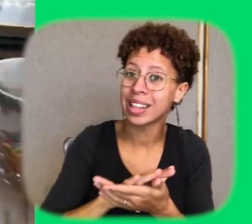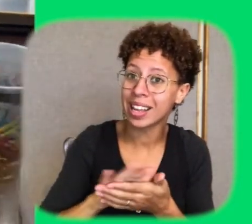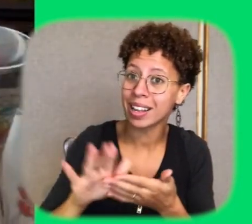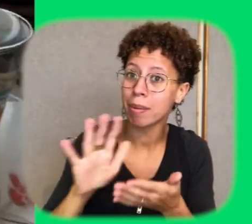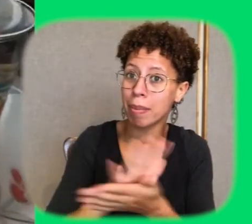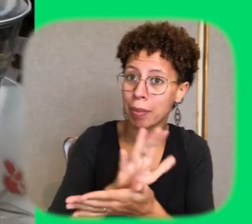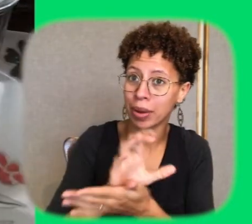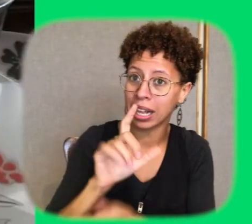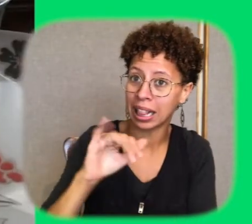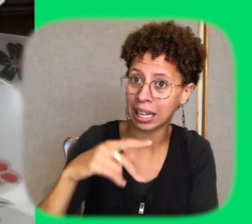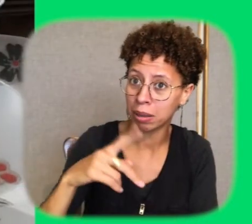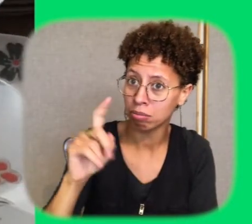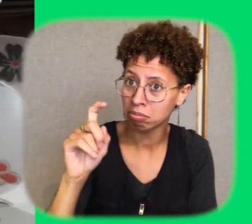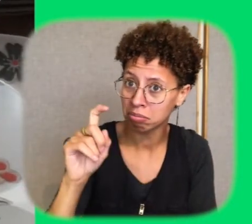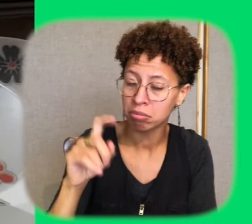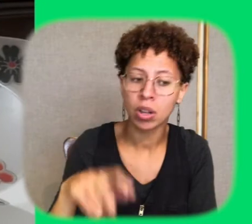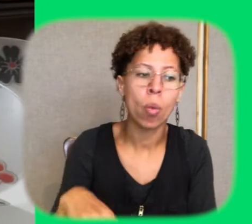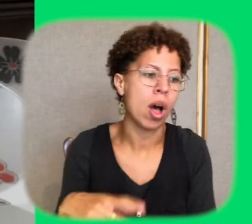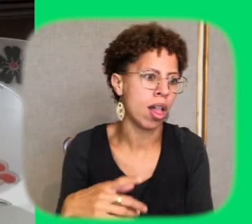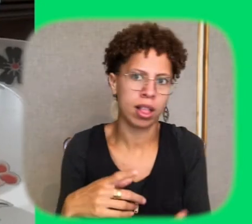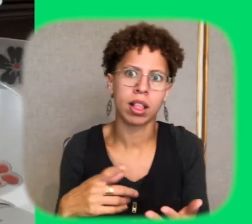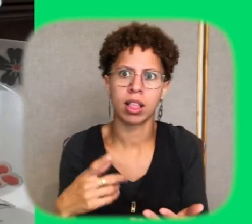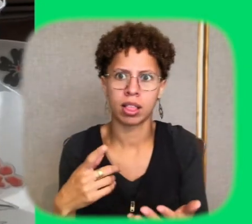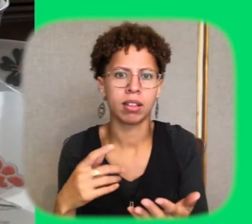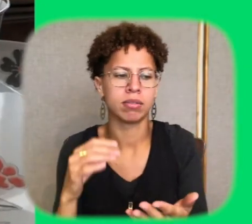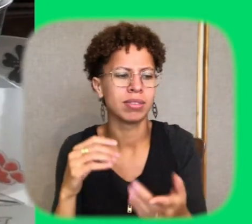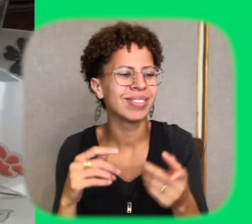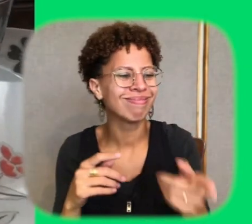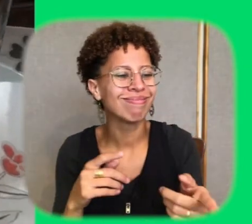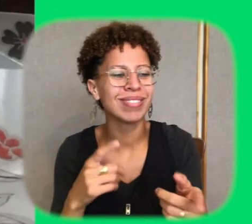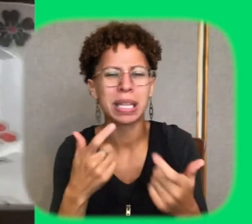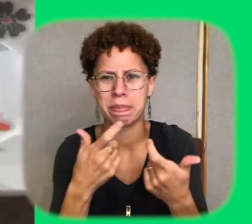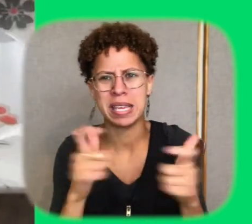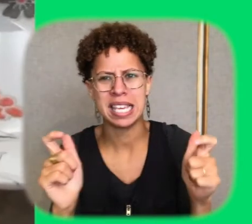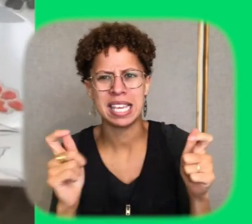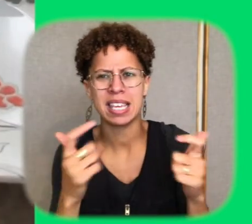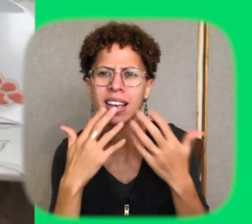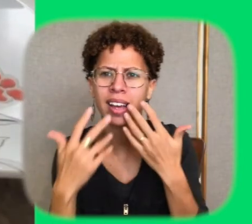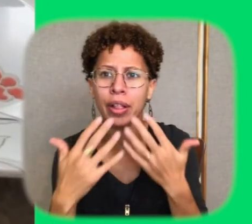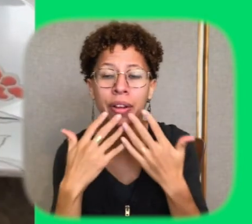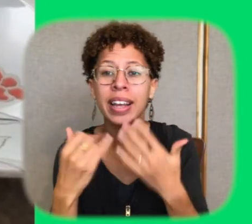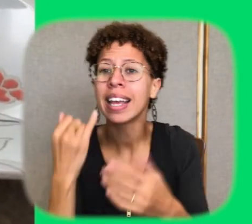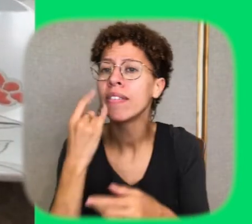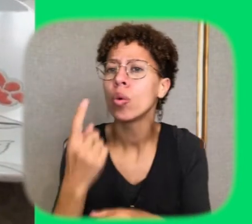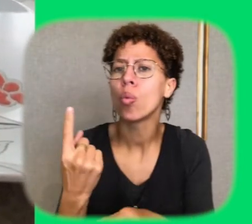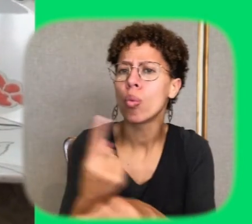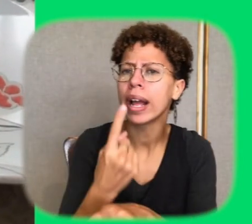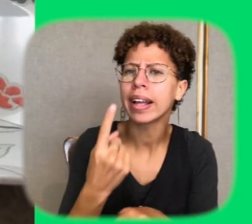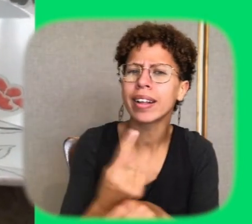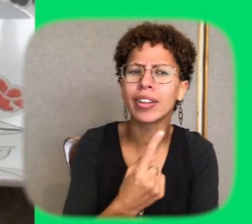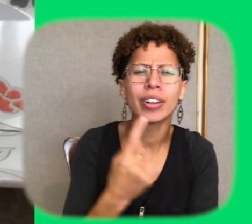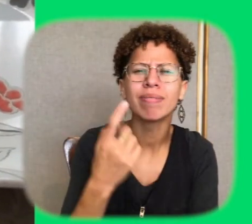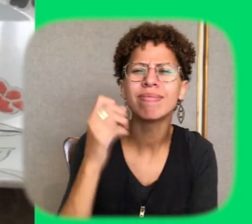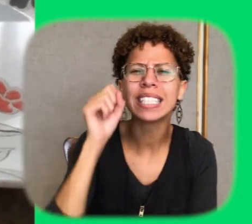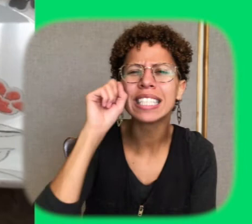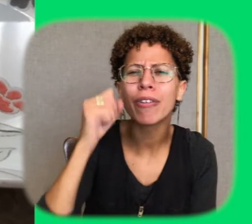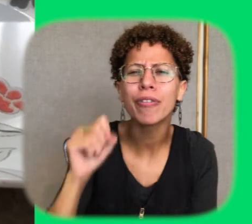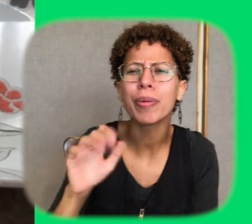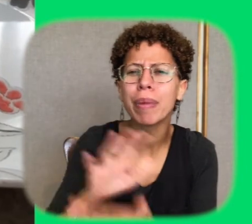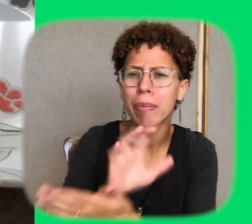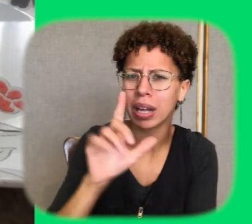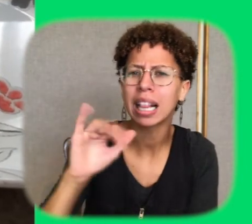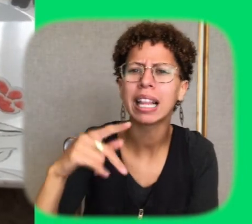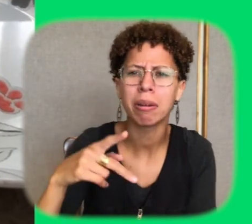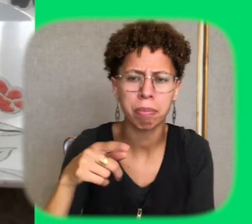you find, like these ones were large, if you find just the regular plain old silver paper clips, we want to